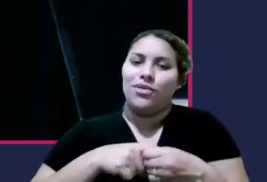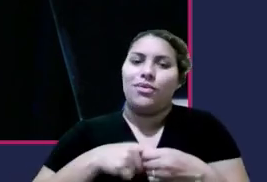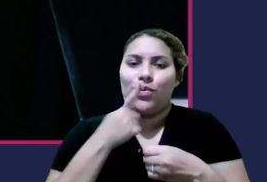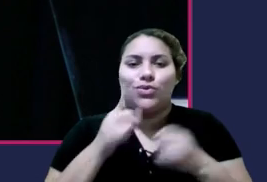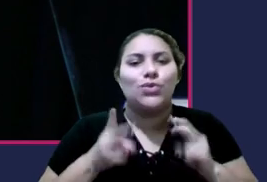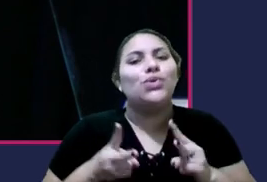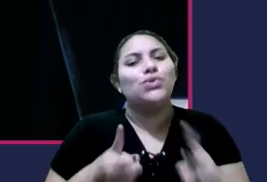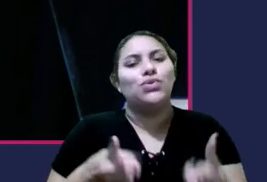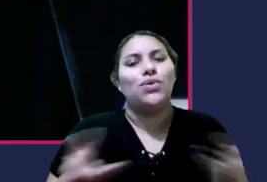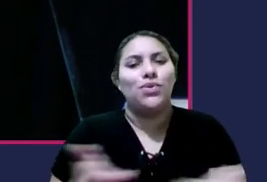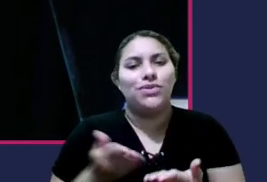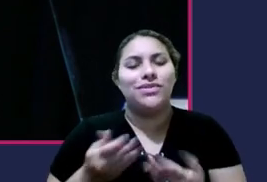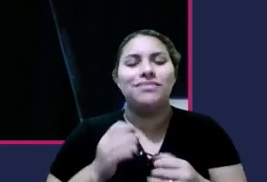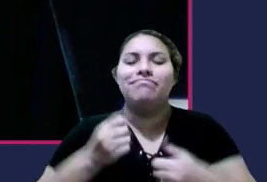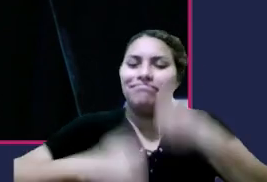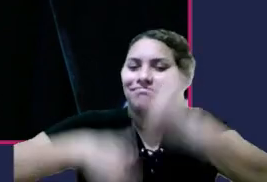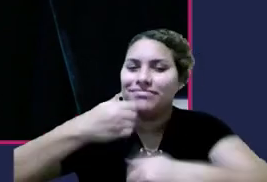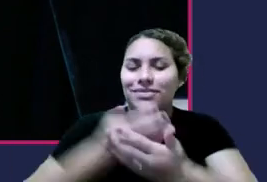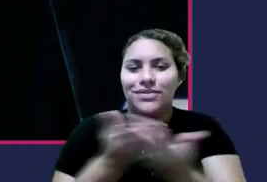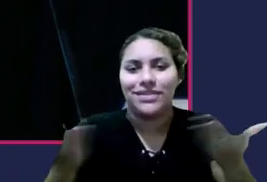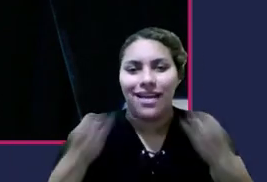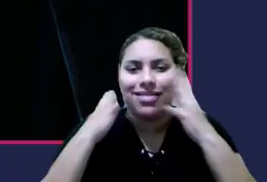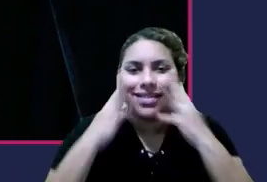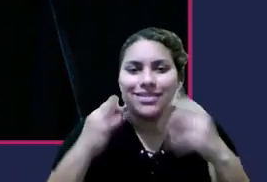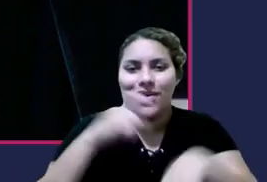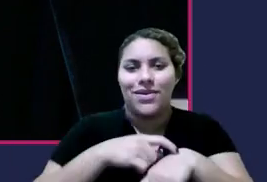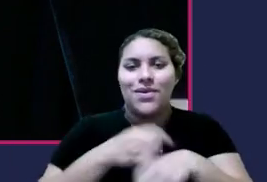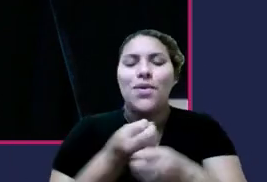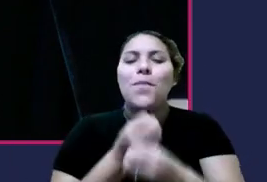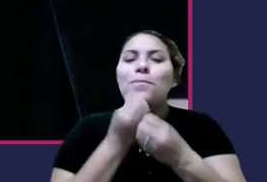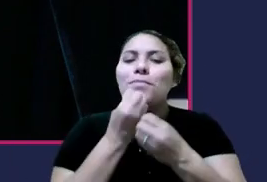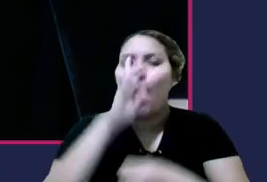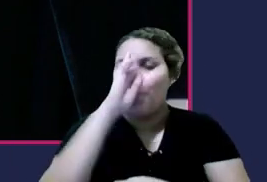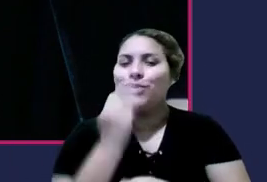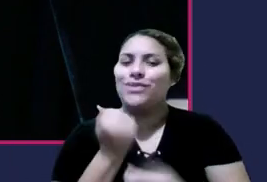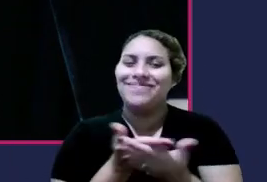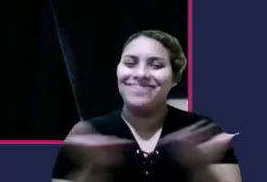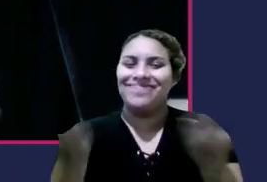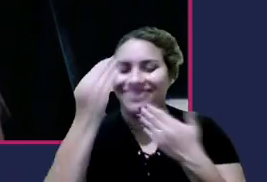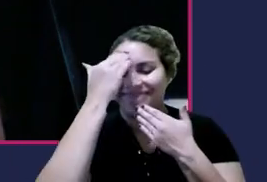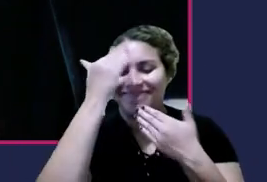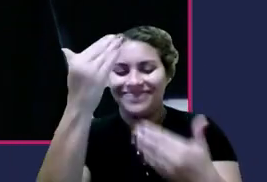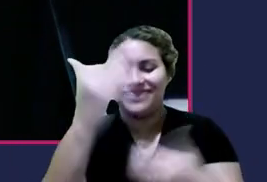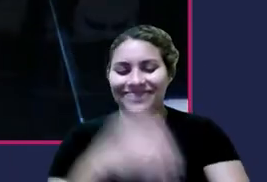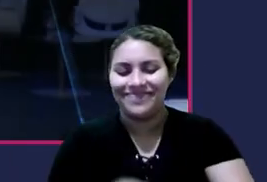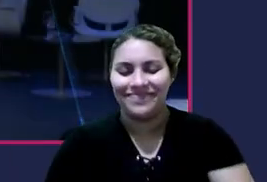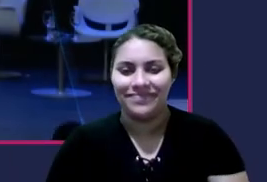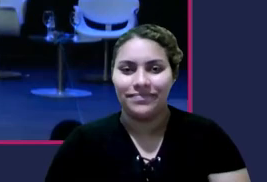so we can carry on with our program. Thank you so much and have a good lunch.